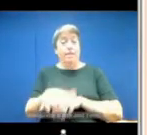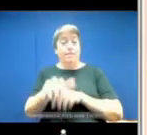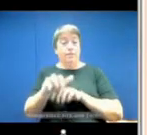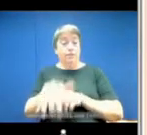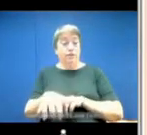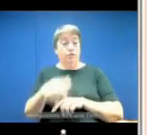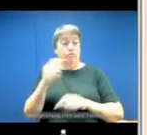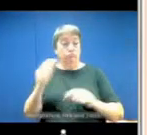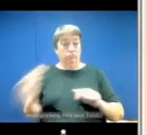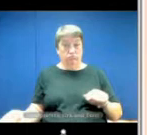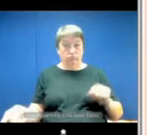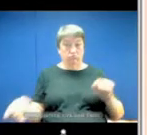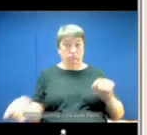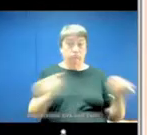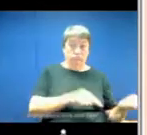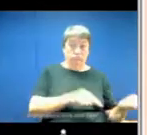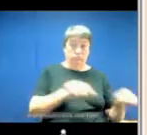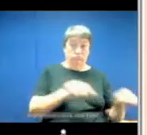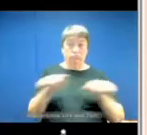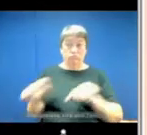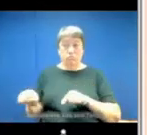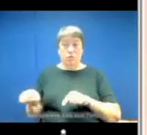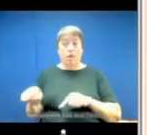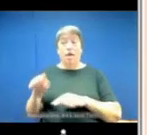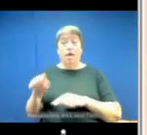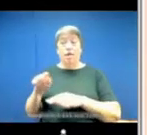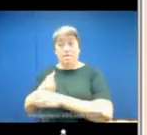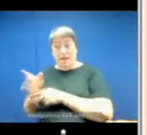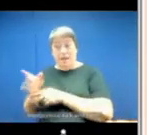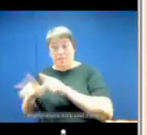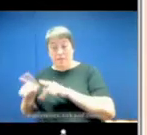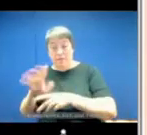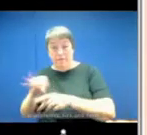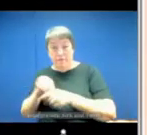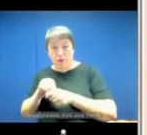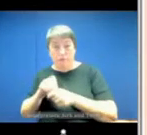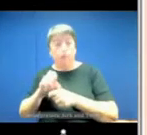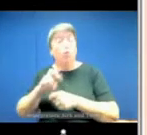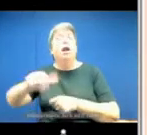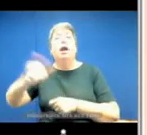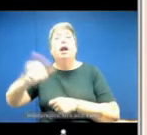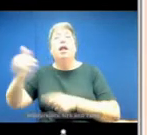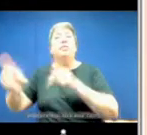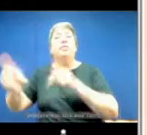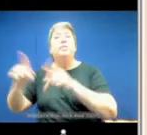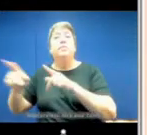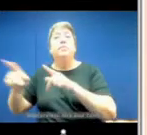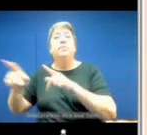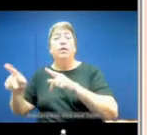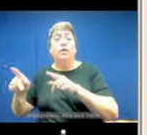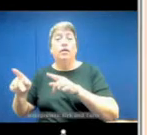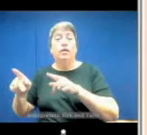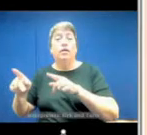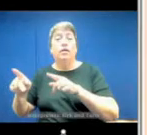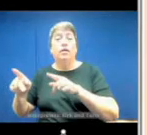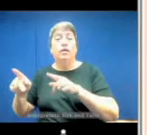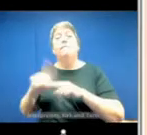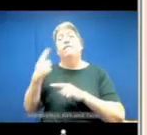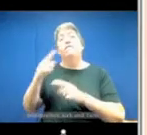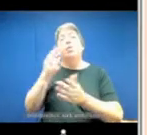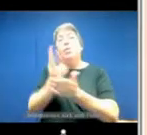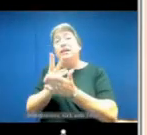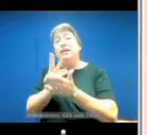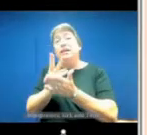you can also depose non-parties, witnesses. The only difference is you send a witness a subpoena. And